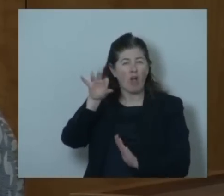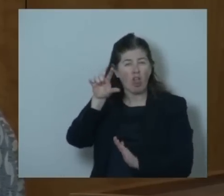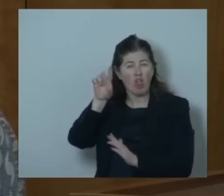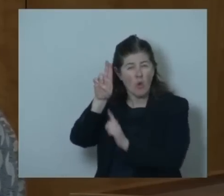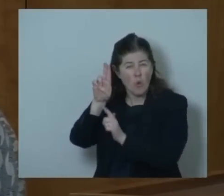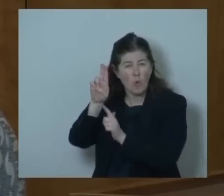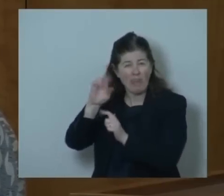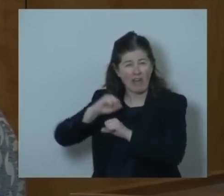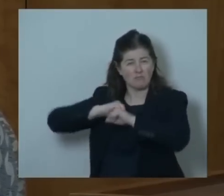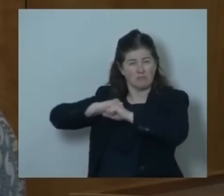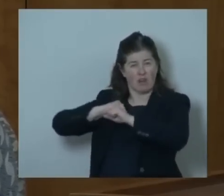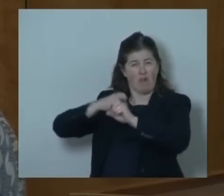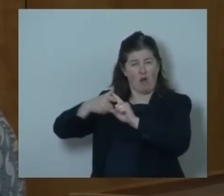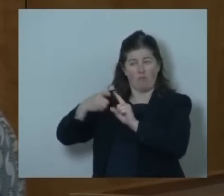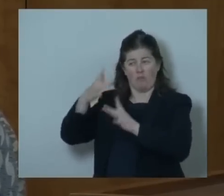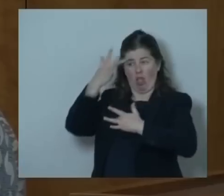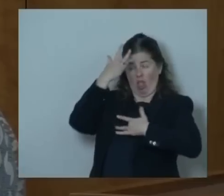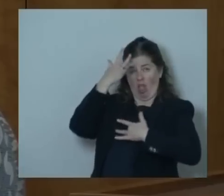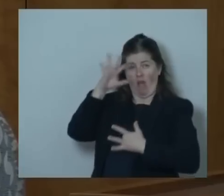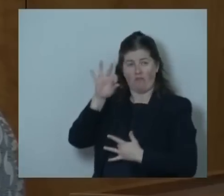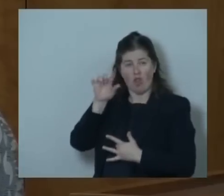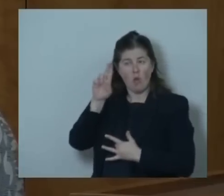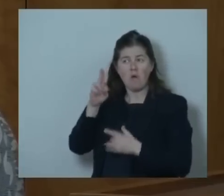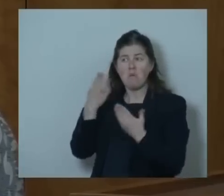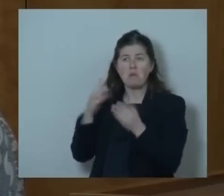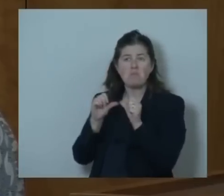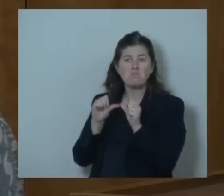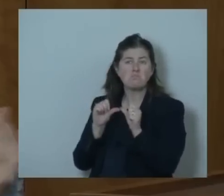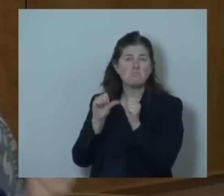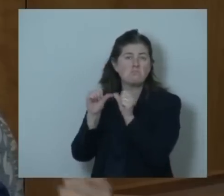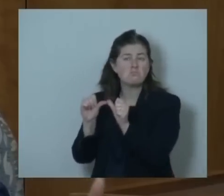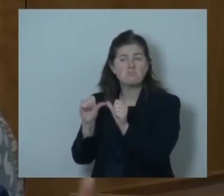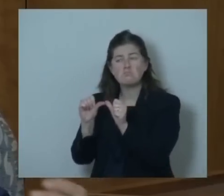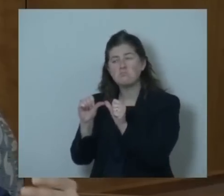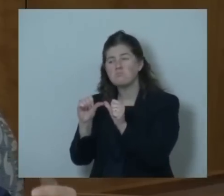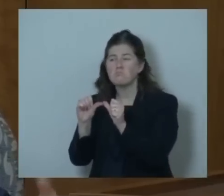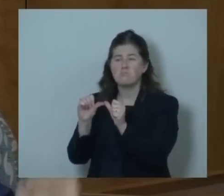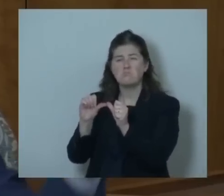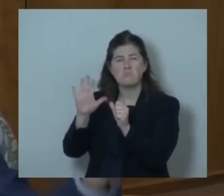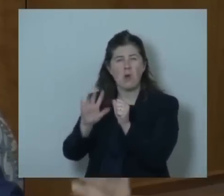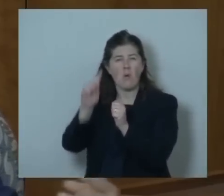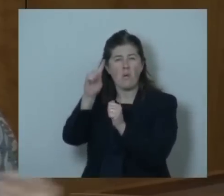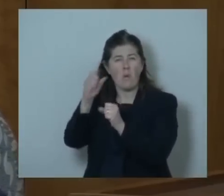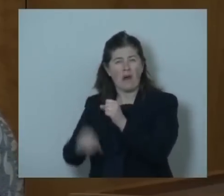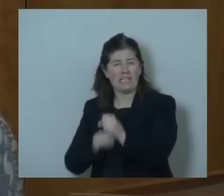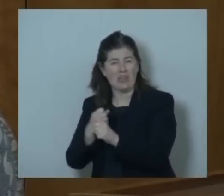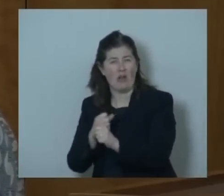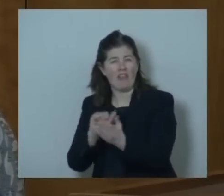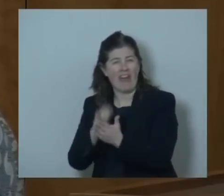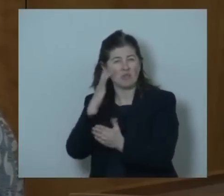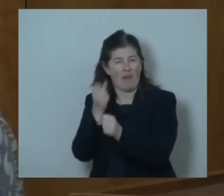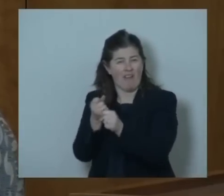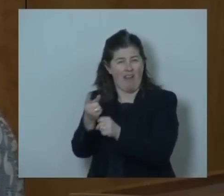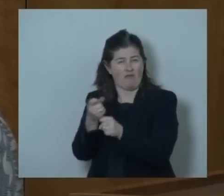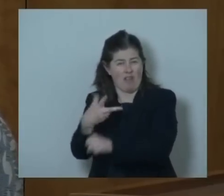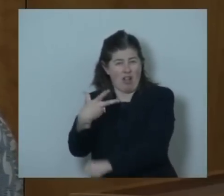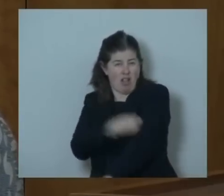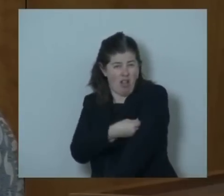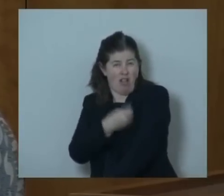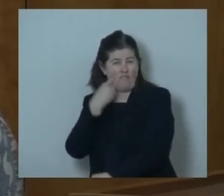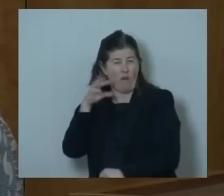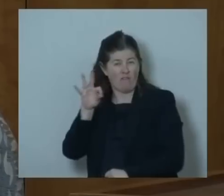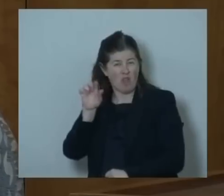that immunity you get from having influenza may last up to a year, which is why we get an annual flu shot. And